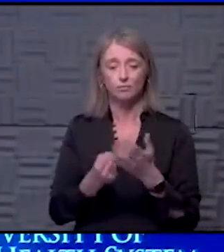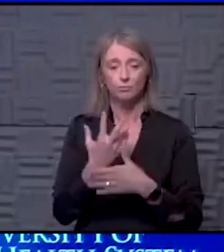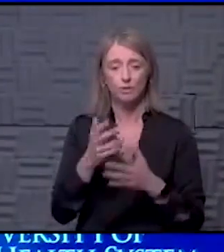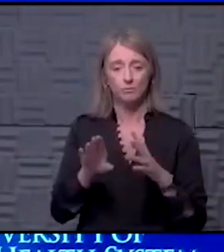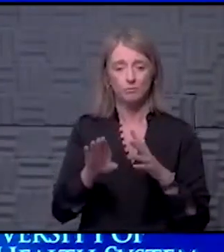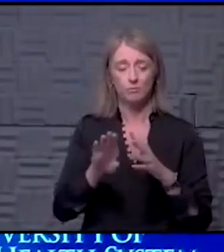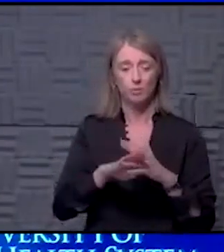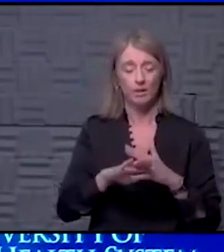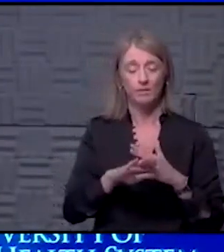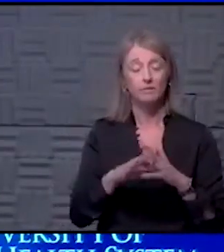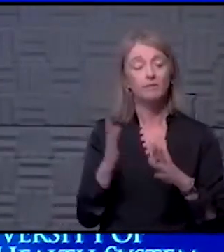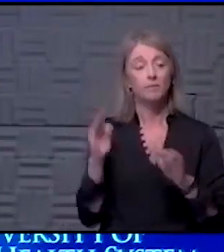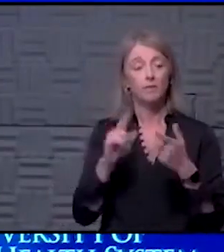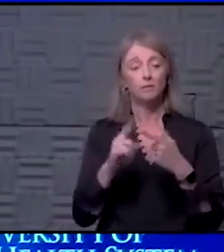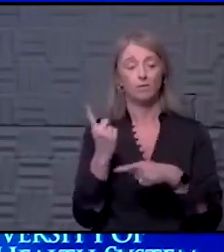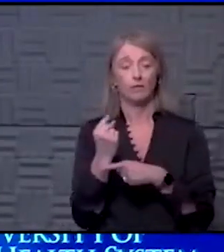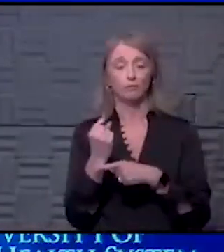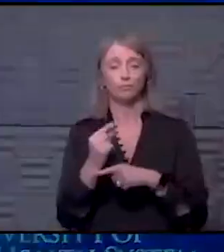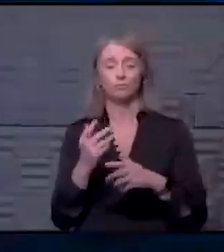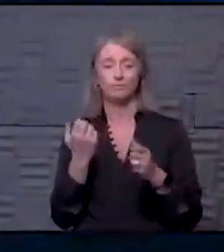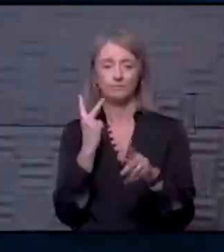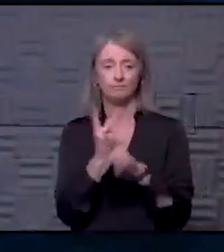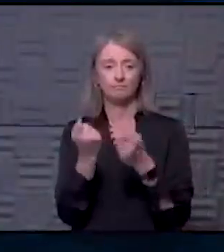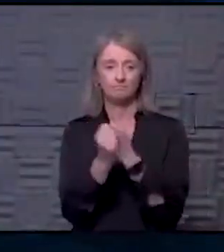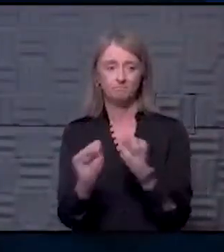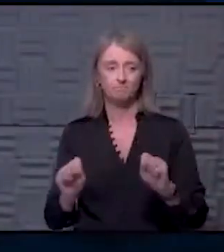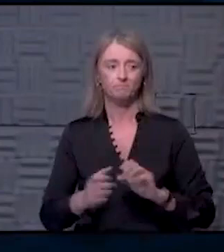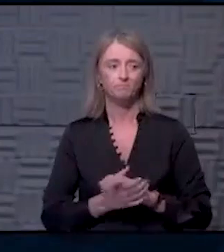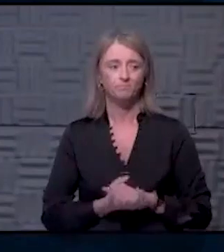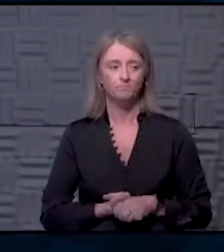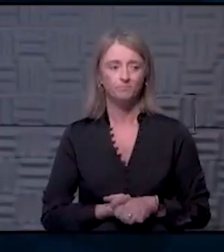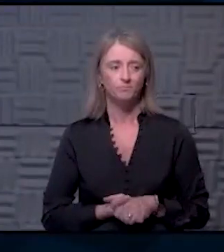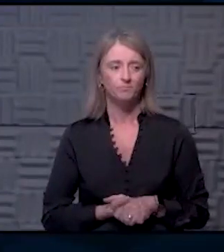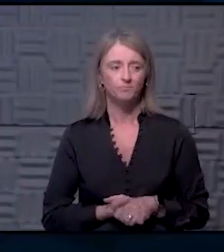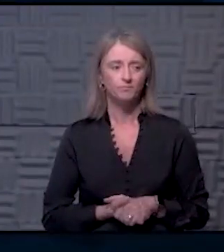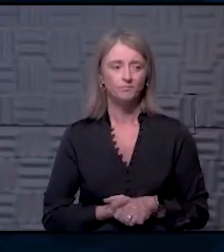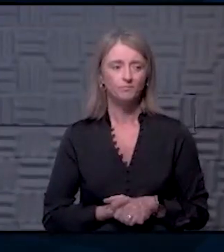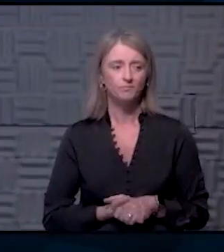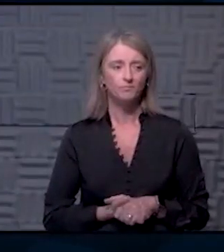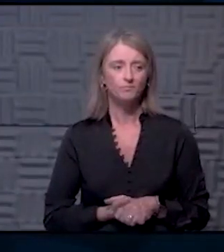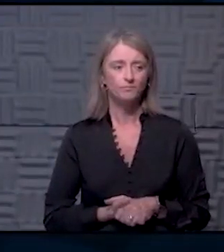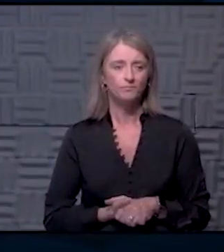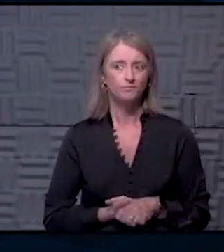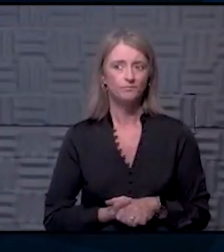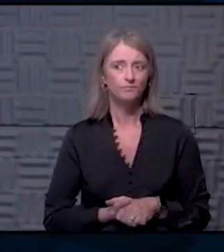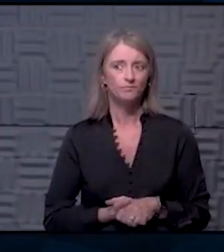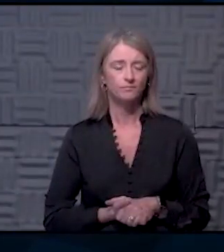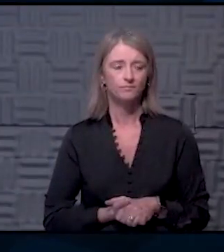Stay safe out there, and we'll see you Monday.